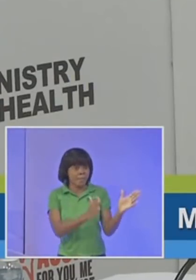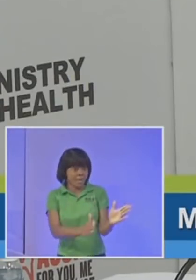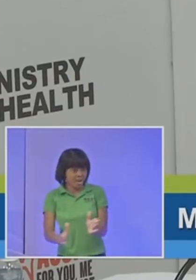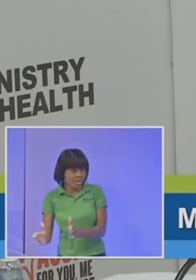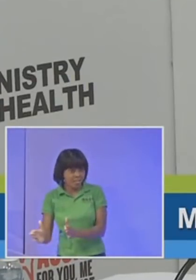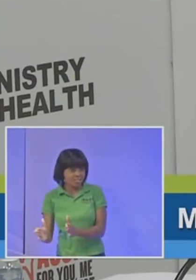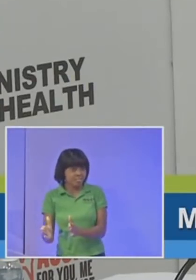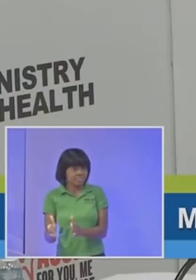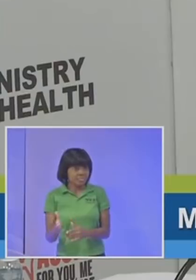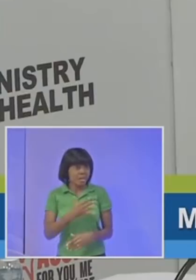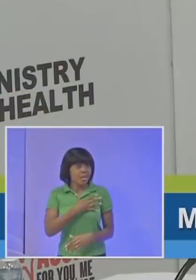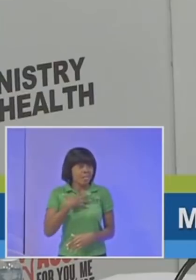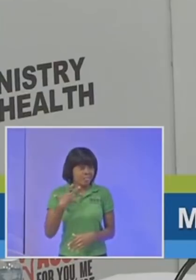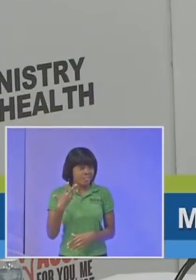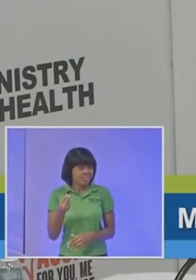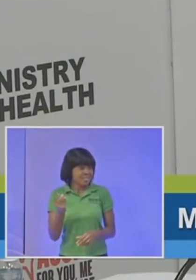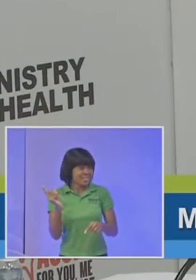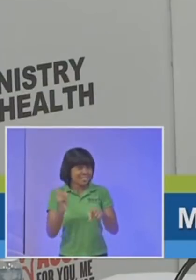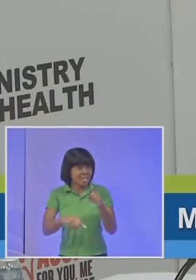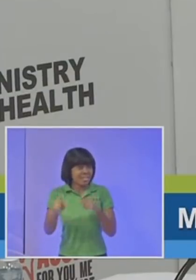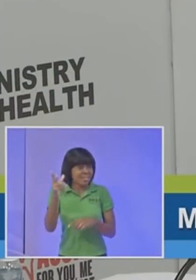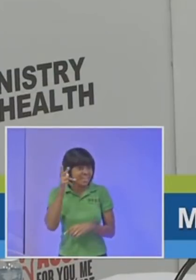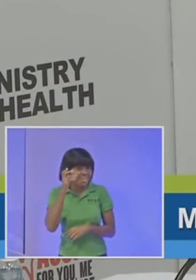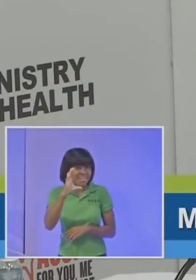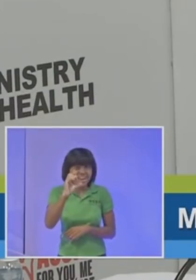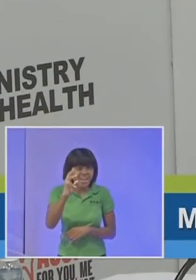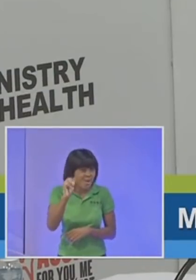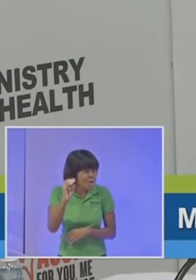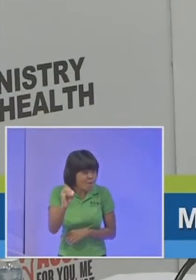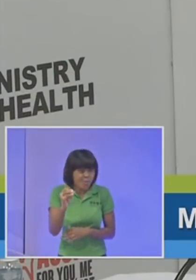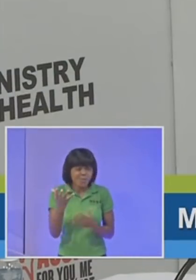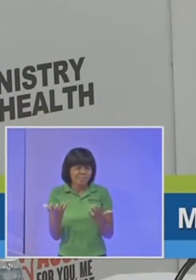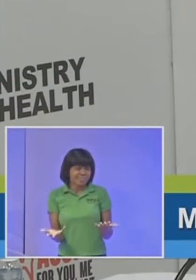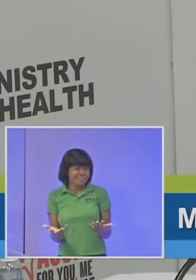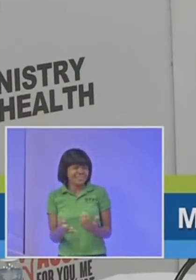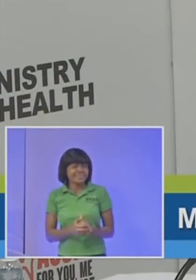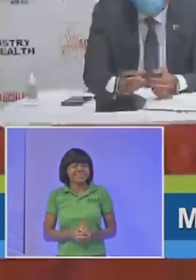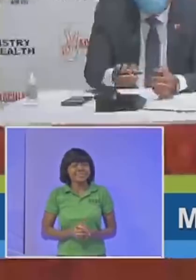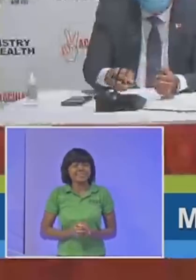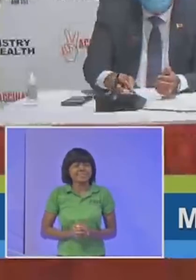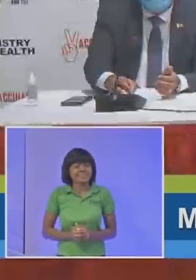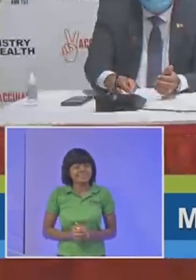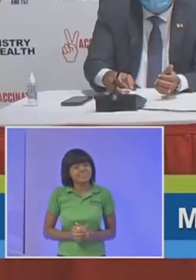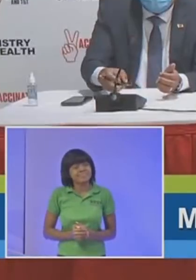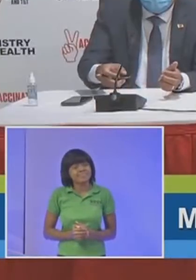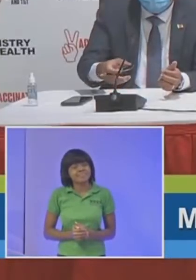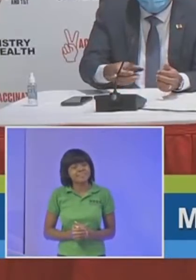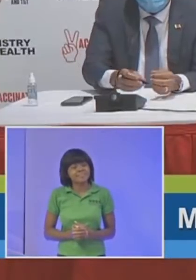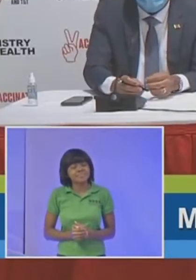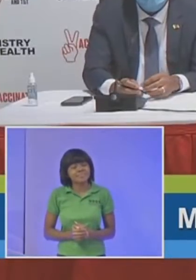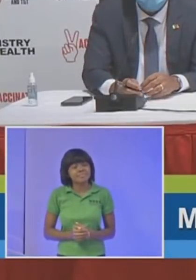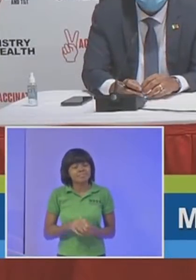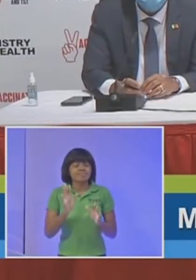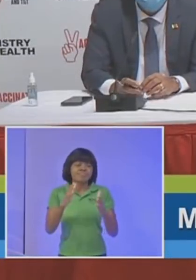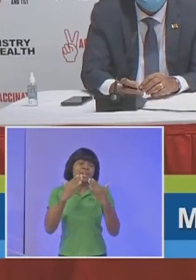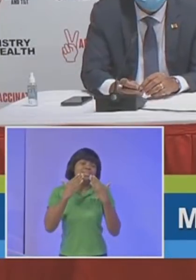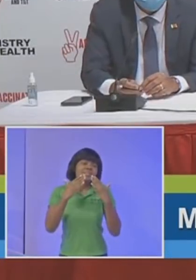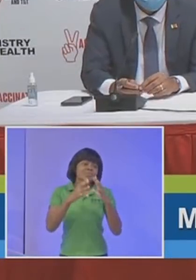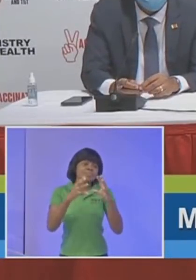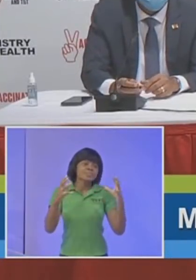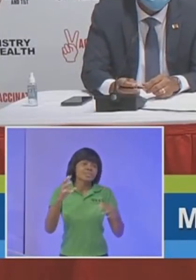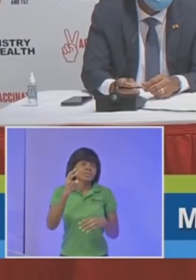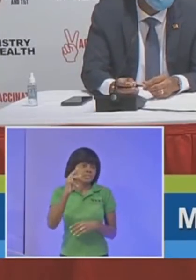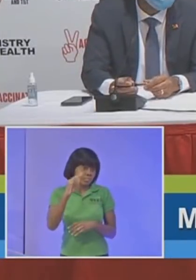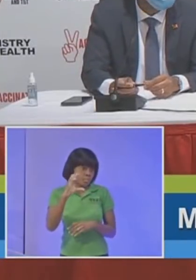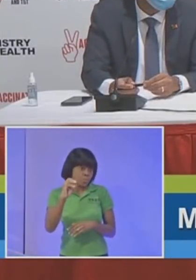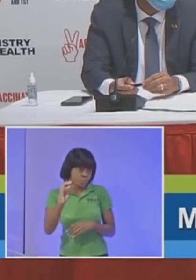to advise the population thereafter. So let us have the meeting first, and then we can give some advice. Thank you very much, CMO. And I don't think